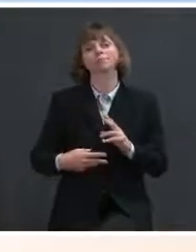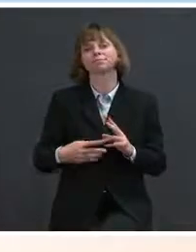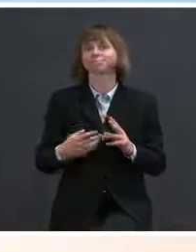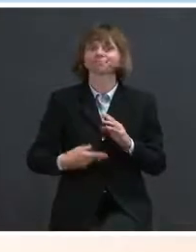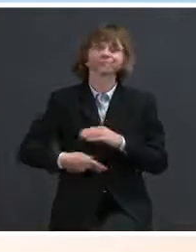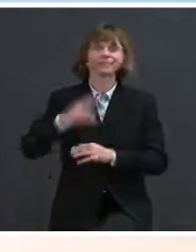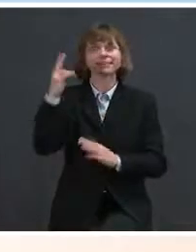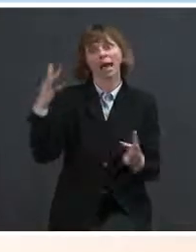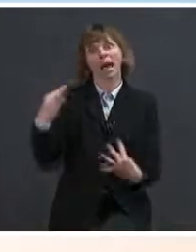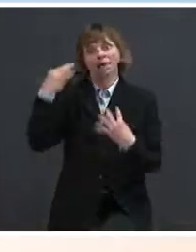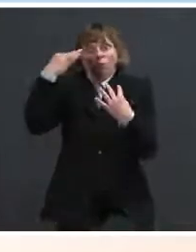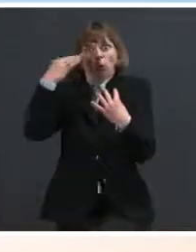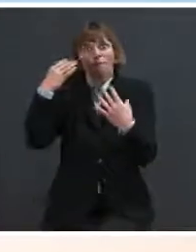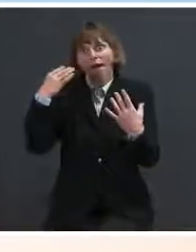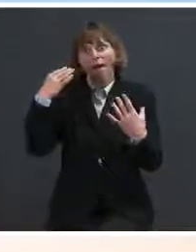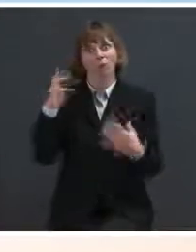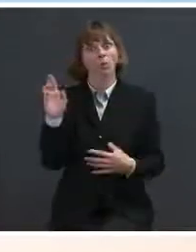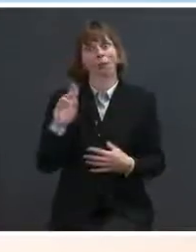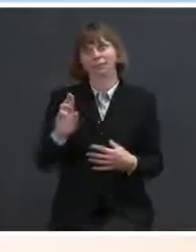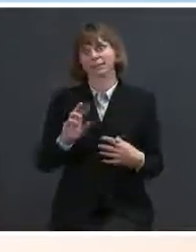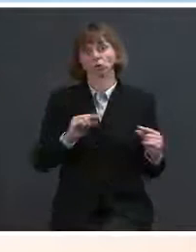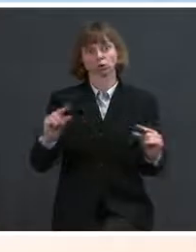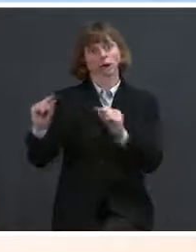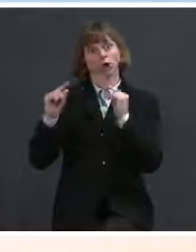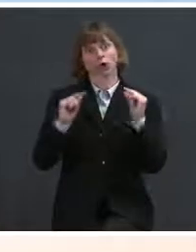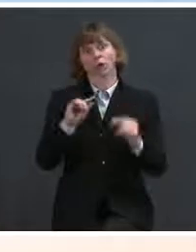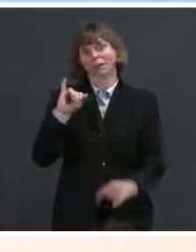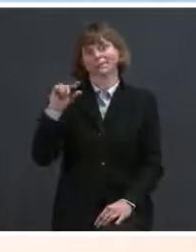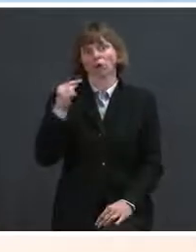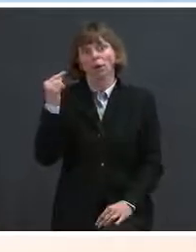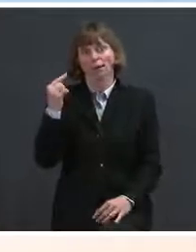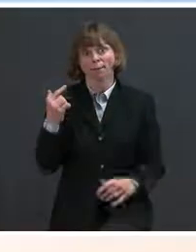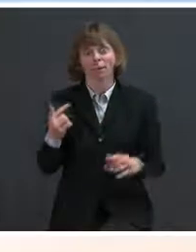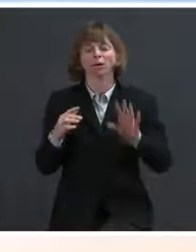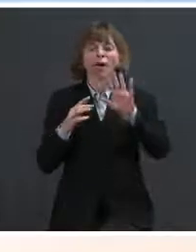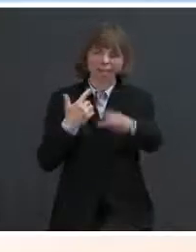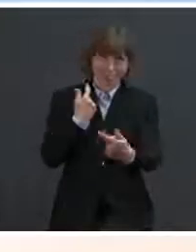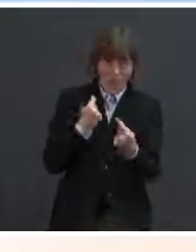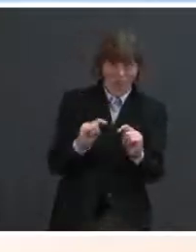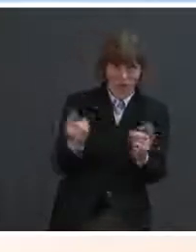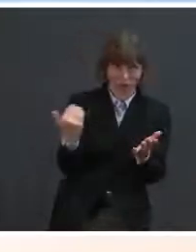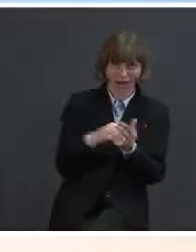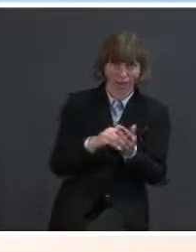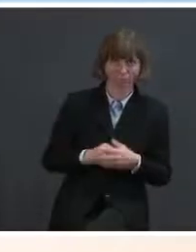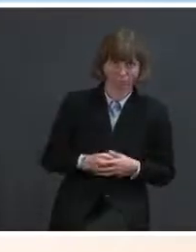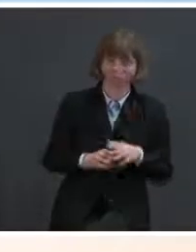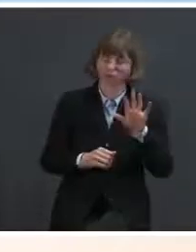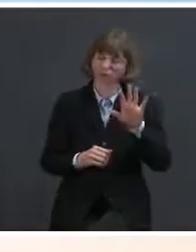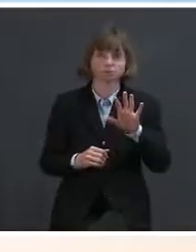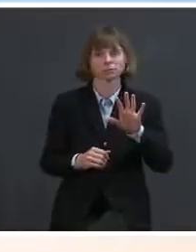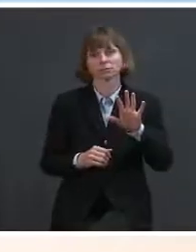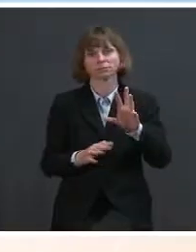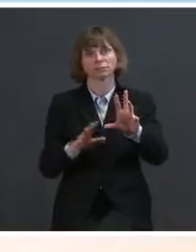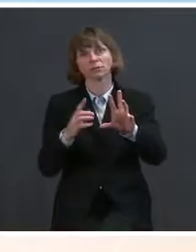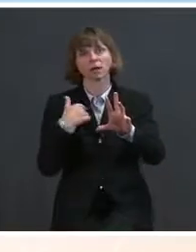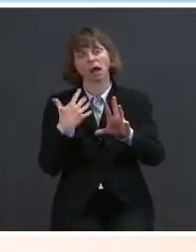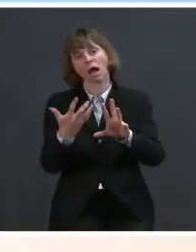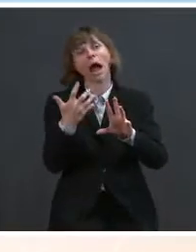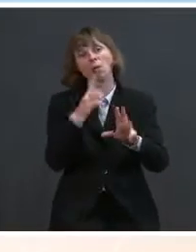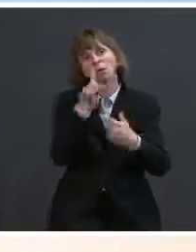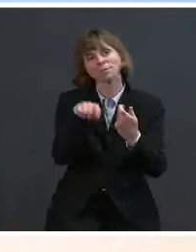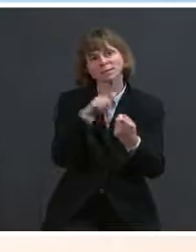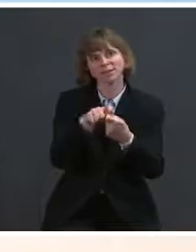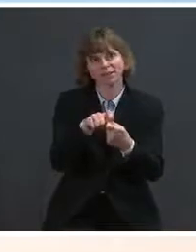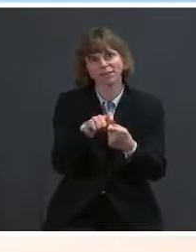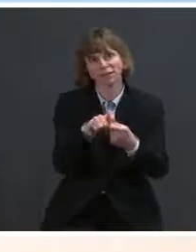anything like that, to speak to these communities, just as there are with other Black and brown people? Let me try this again. So, I'm hearing you. I just want to get very specific